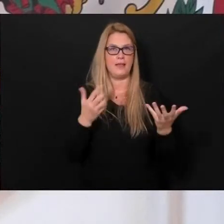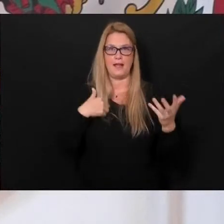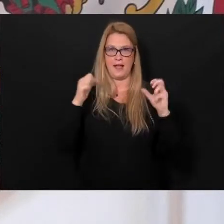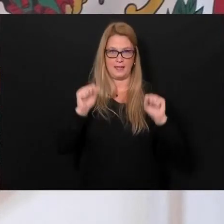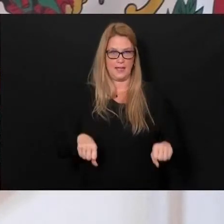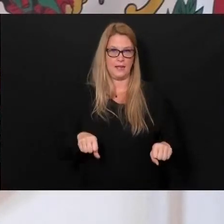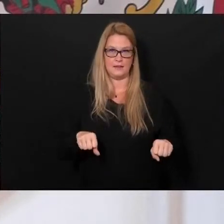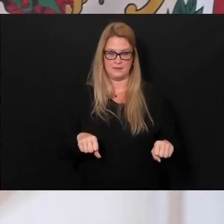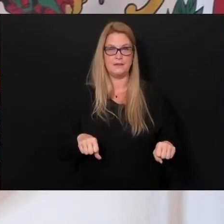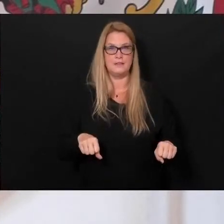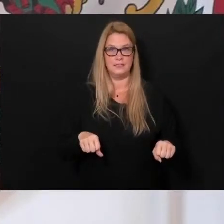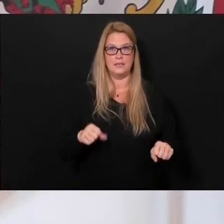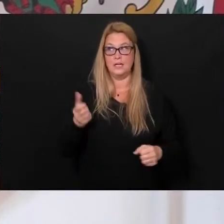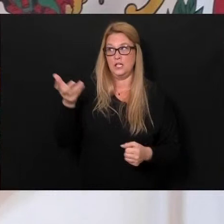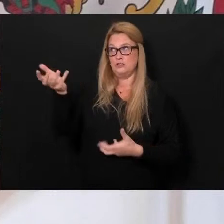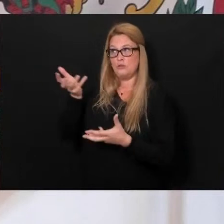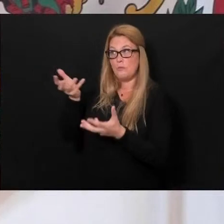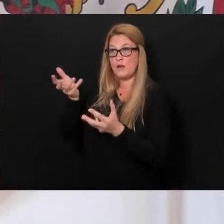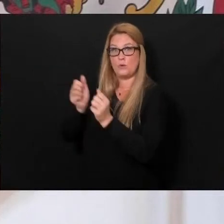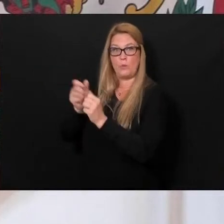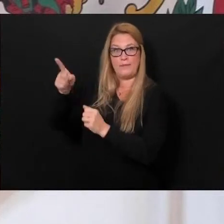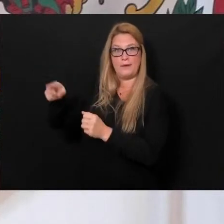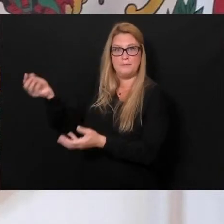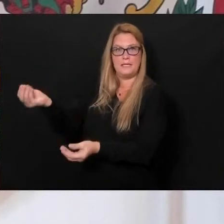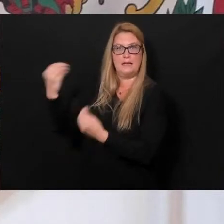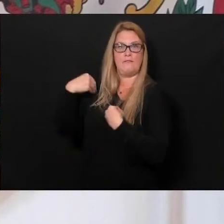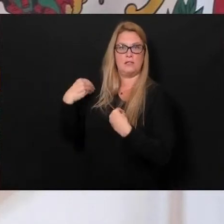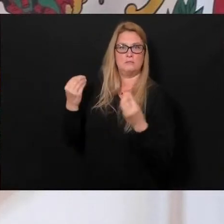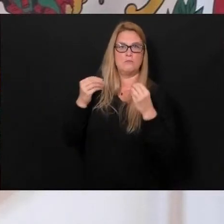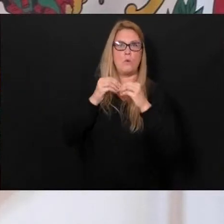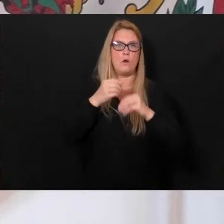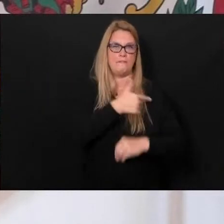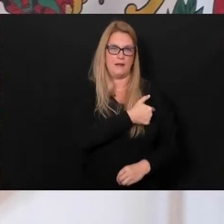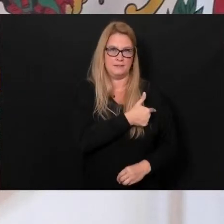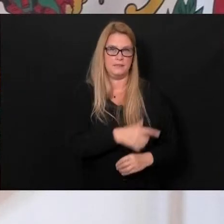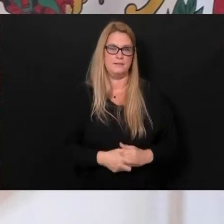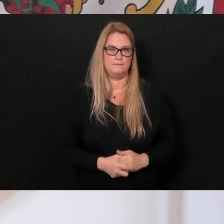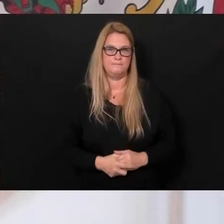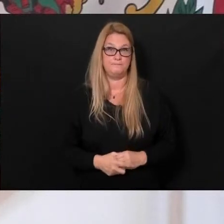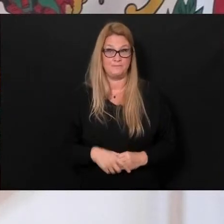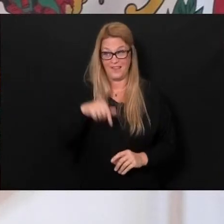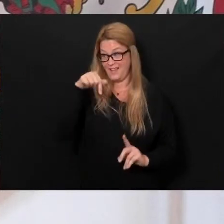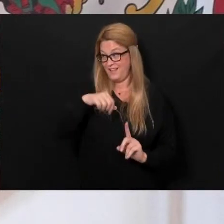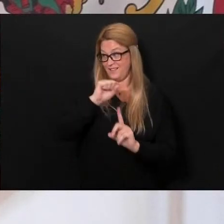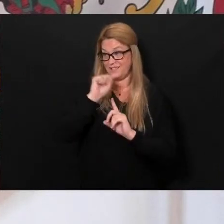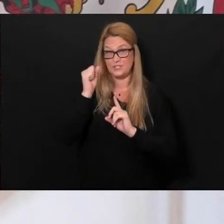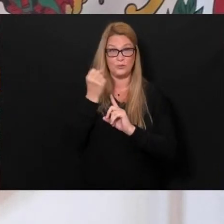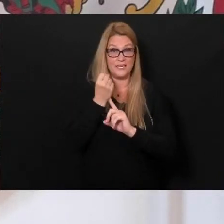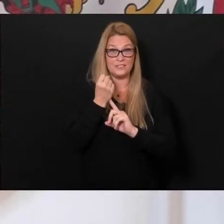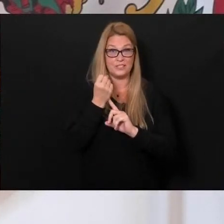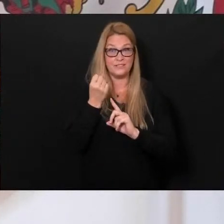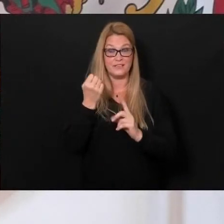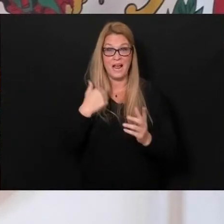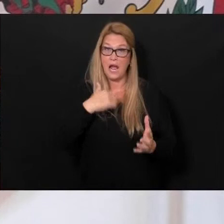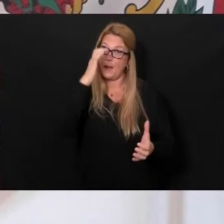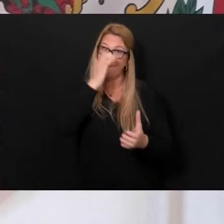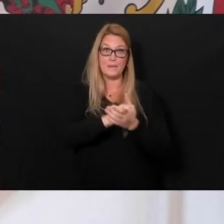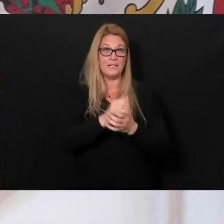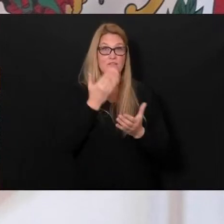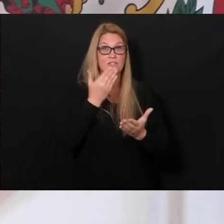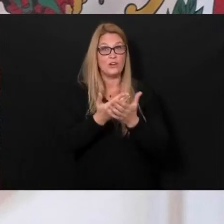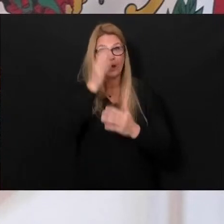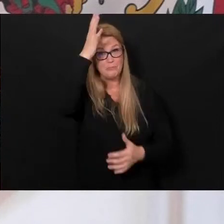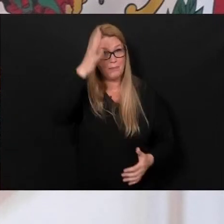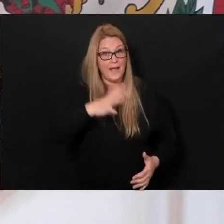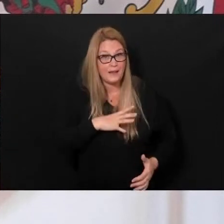everything I know. And I'm going to keep doing it too. Because in this situation, I really believe we're dealing with a good man.